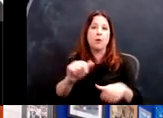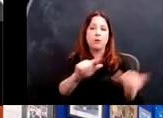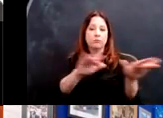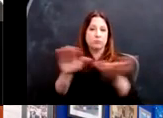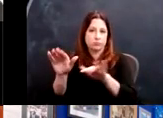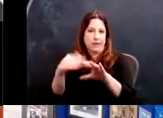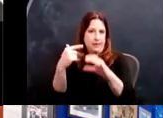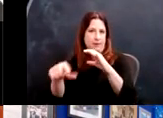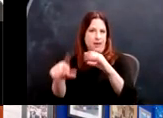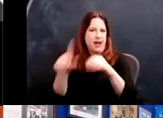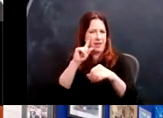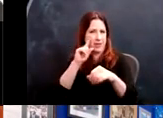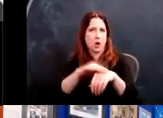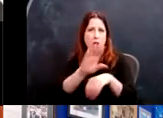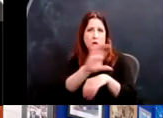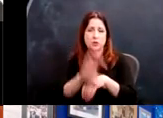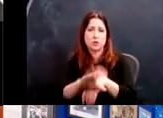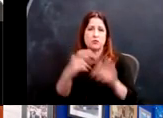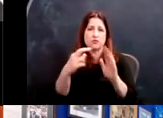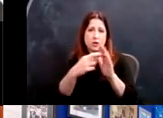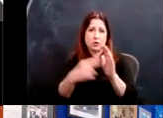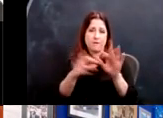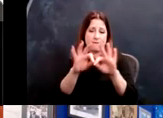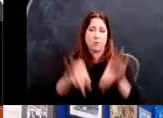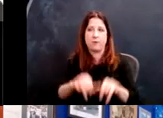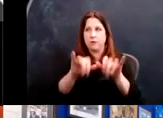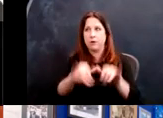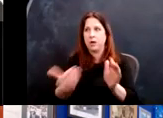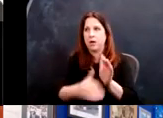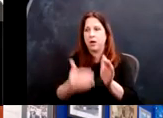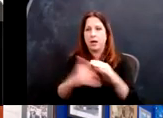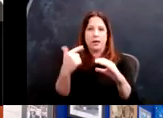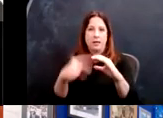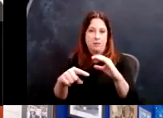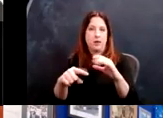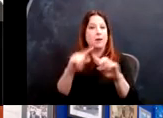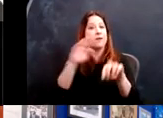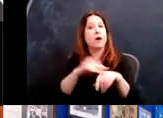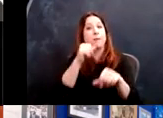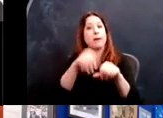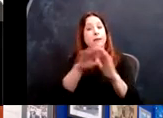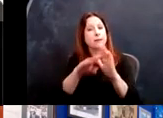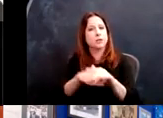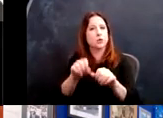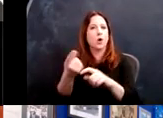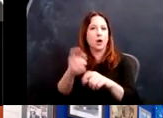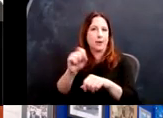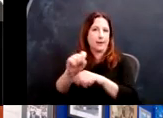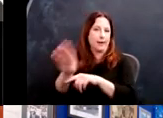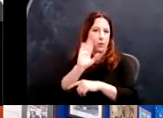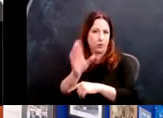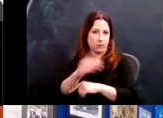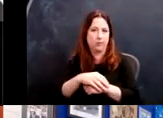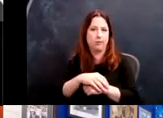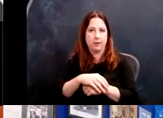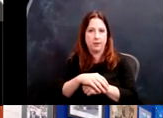email on the Zoom registration form, unfortunately. But if you're already on our mailing list, you'll already get it. We'll send you an email as